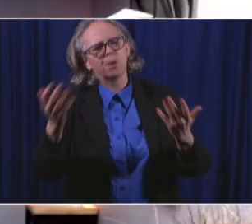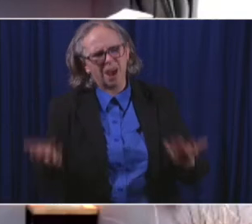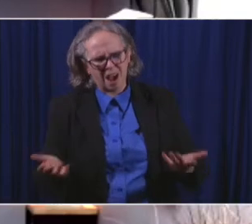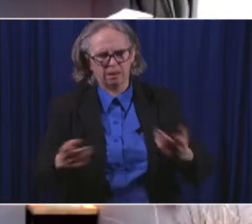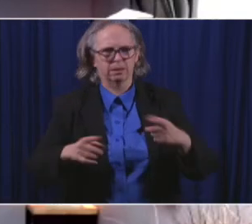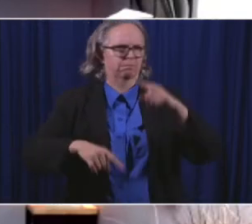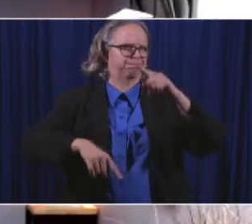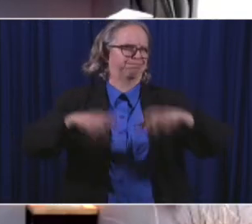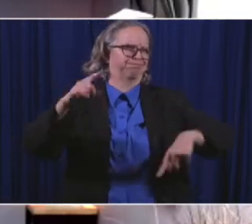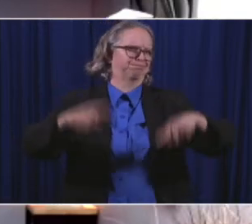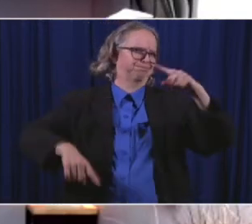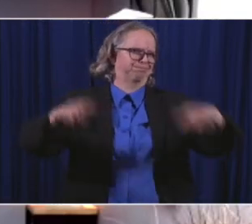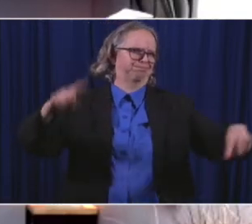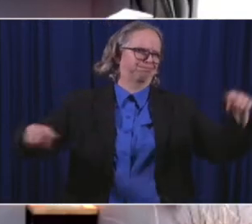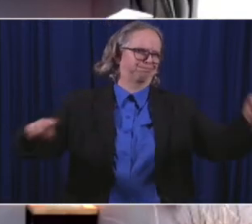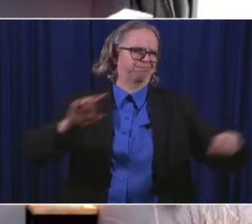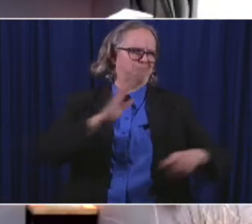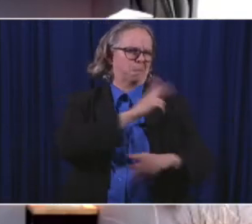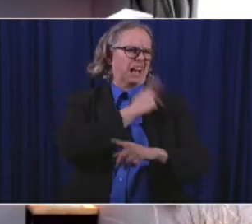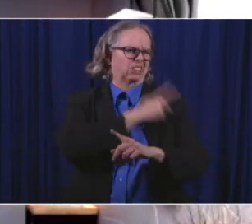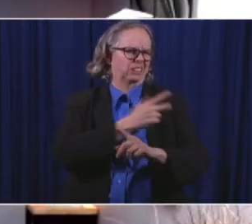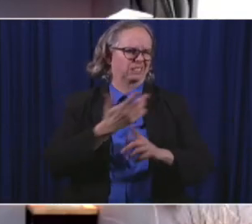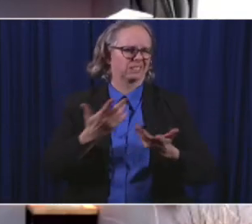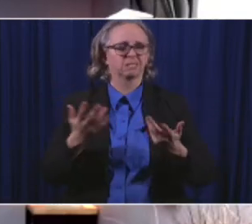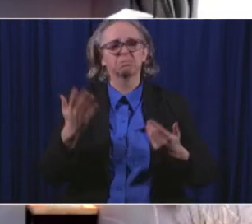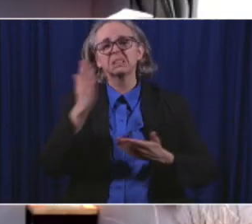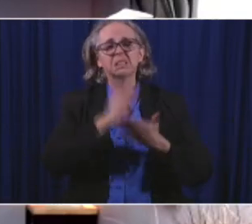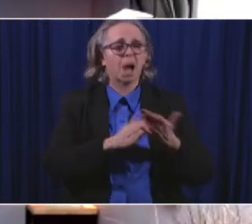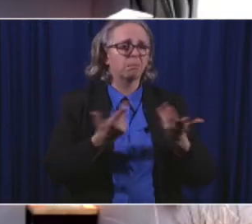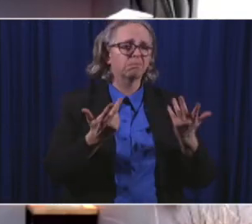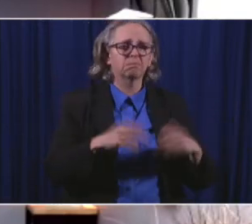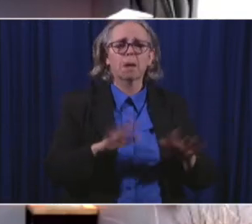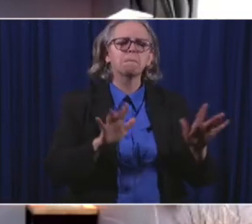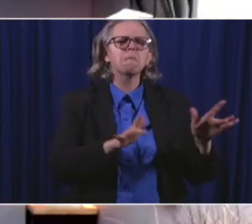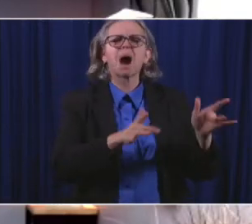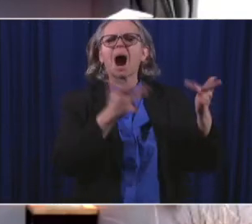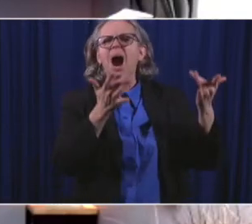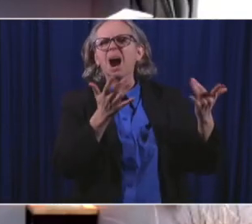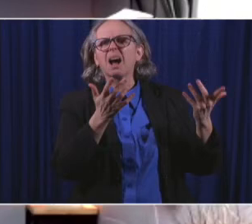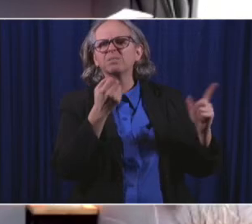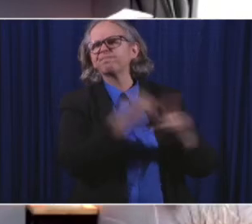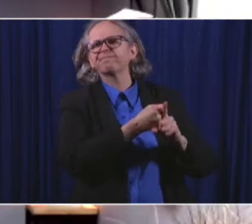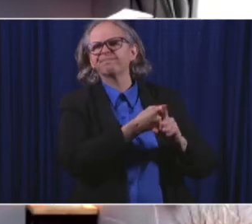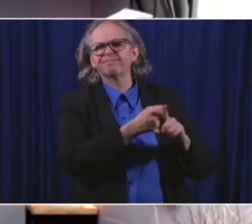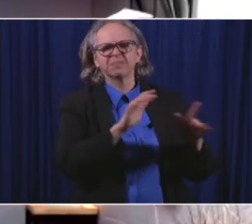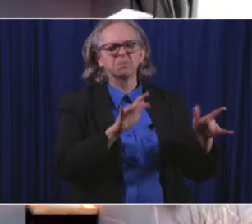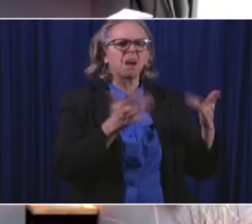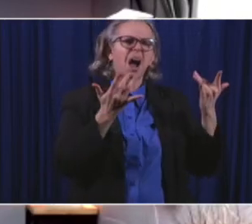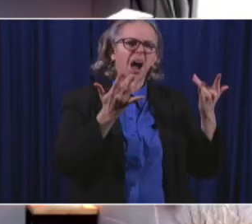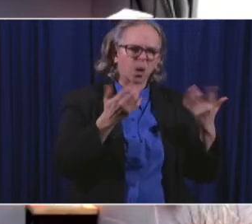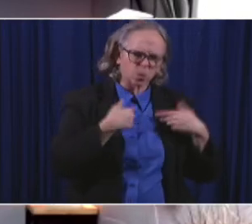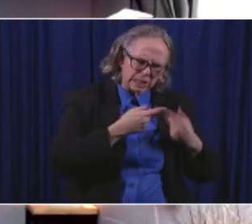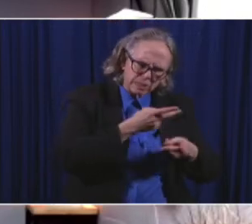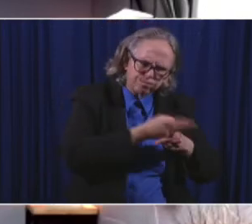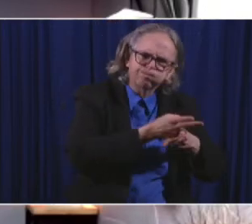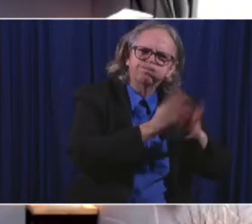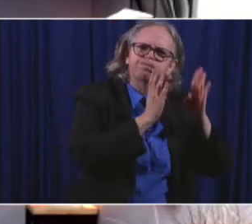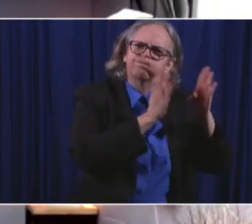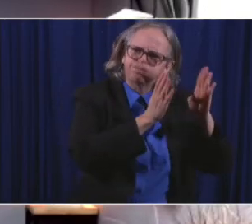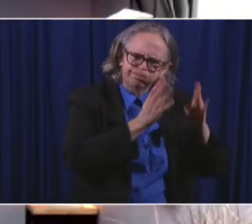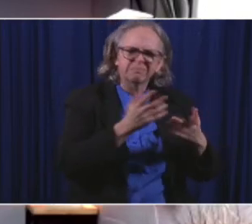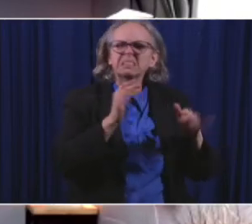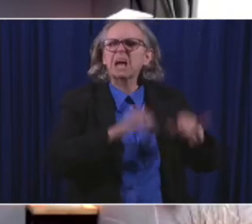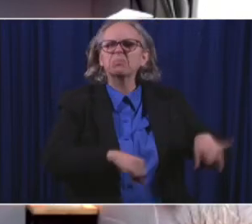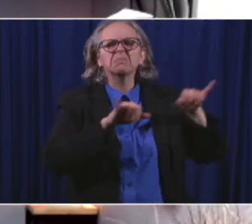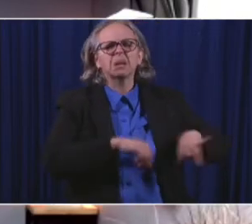all degrees of symptoms. Some of them are mild, and we're able to treat them accordingly.